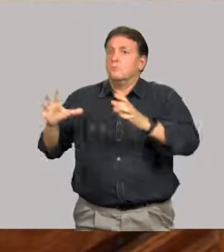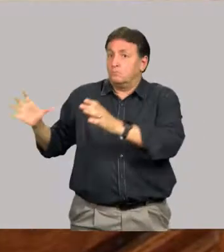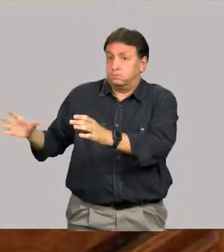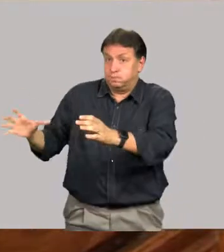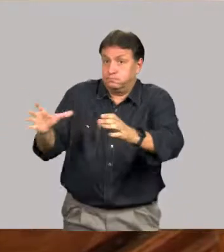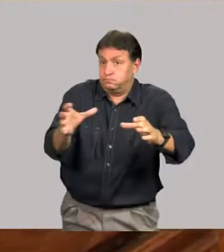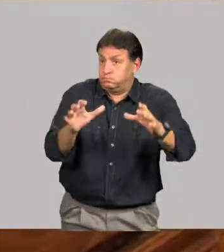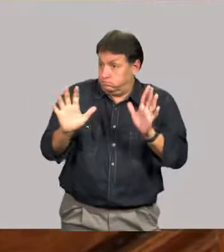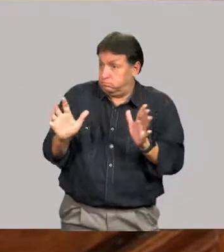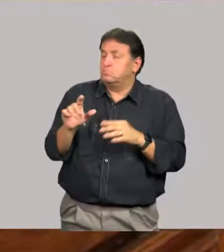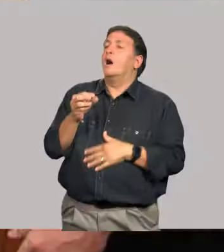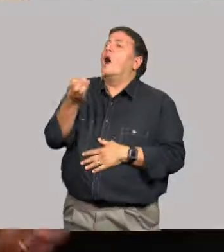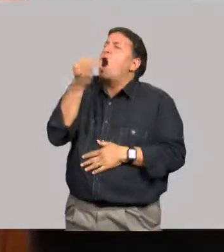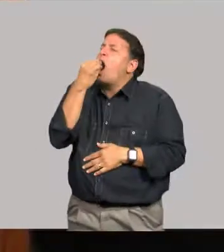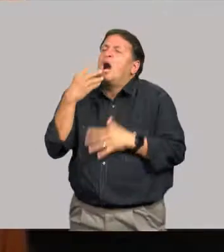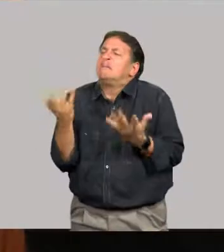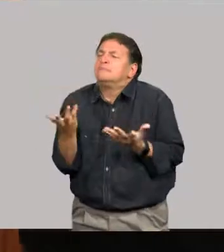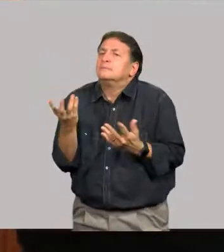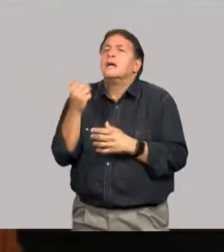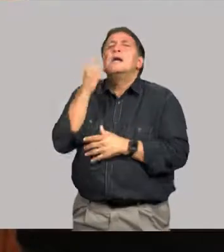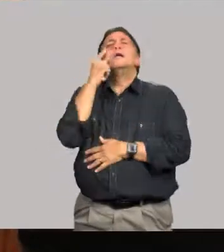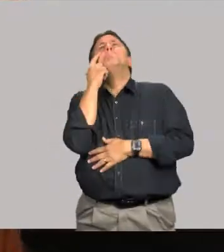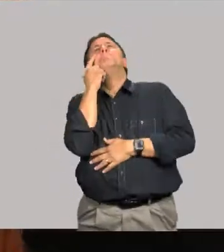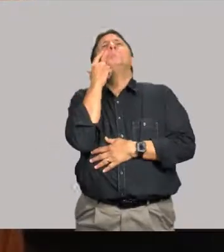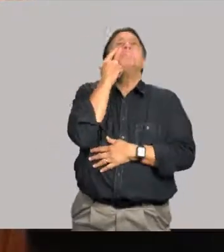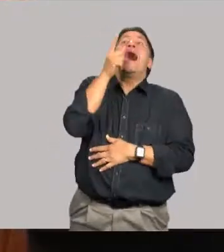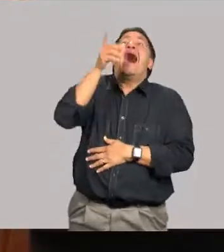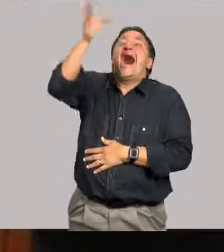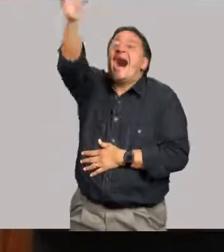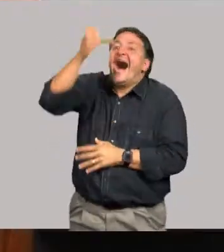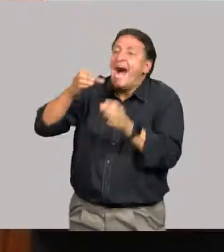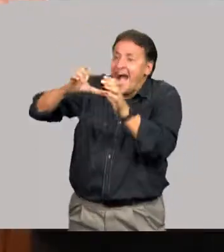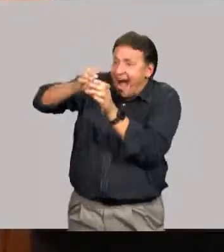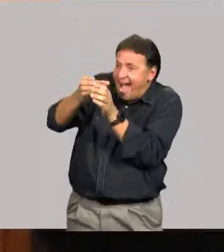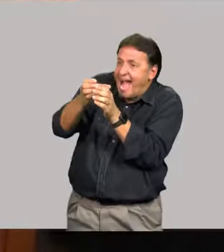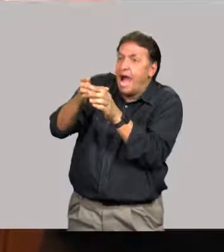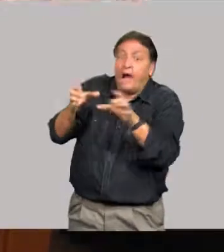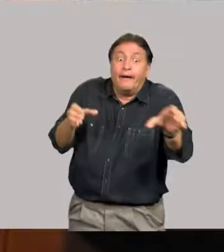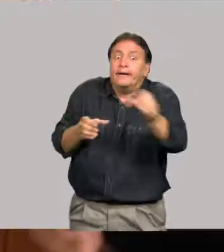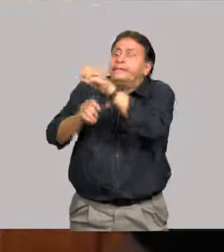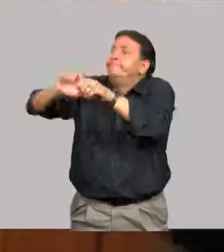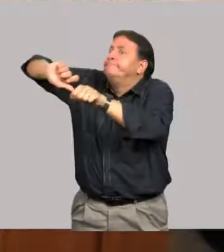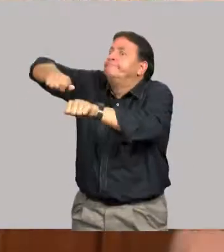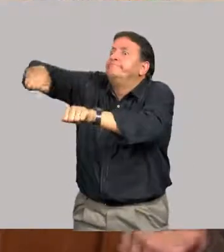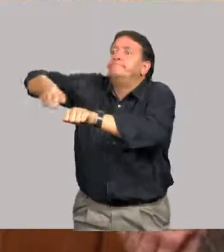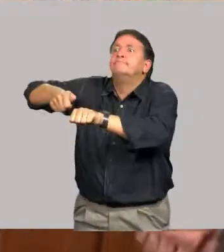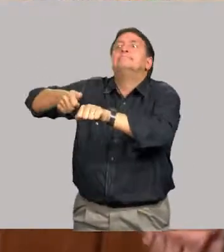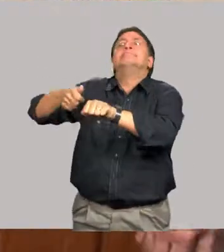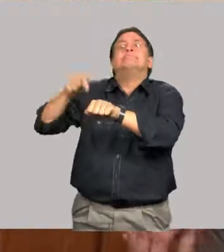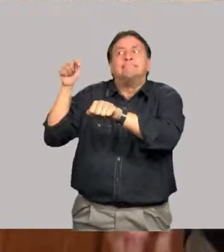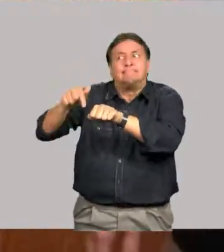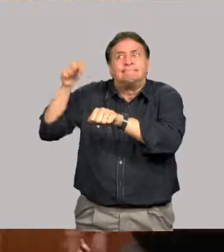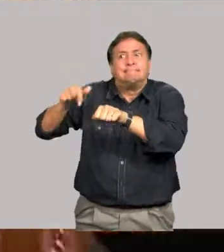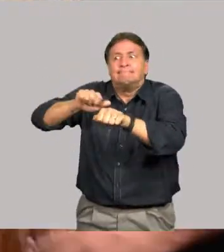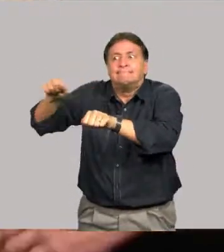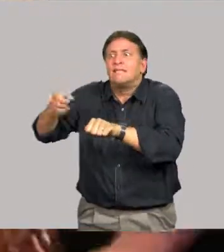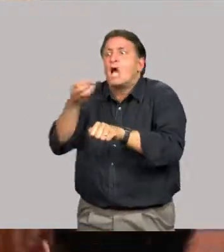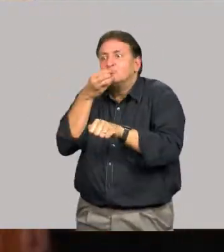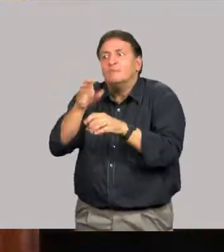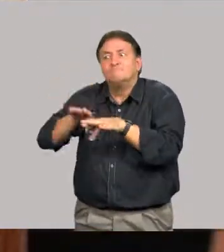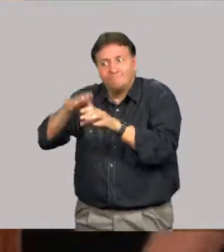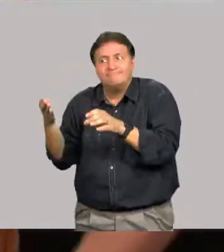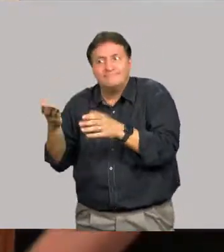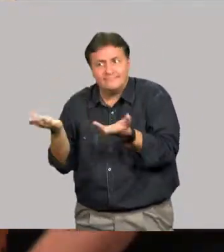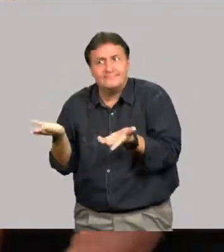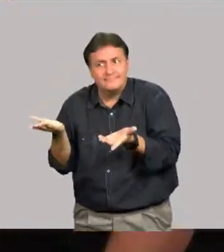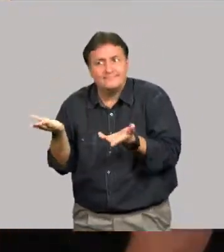until they're all on the counter right there. Also, we need to remember that they need to be sealed and unbreakable. Okay, now that we've got all the water, we need to